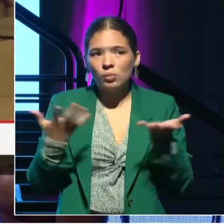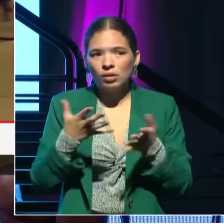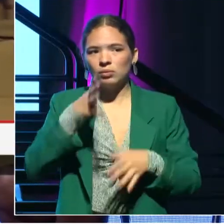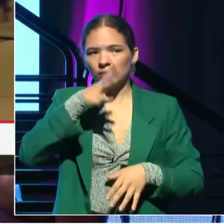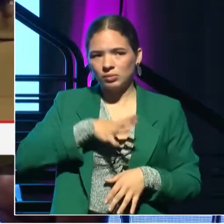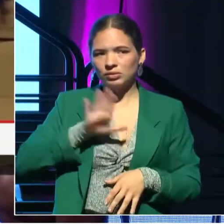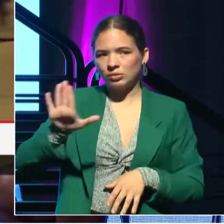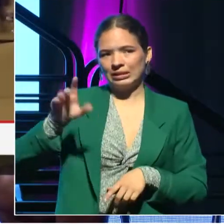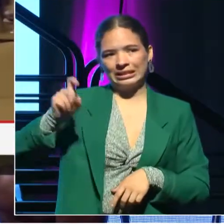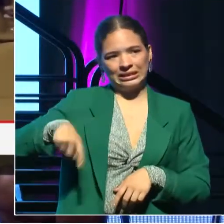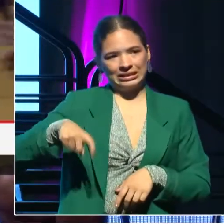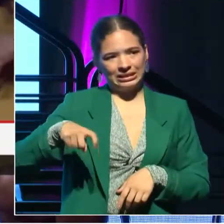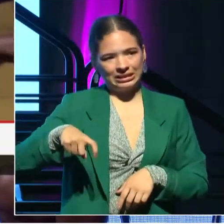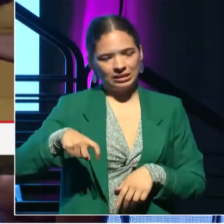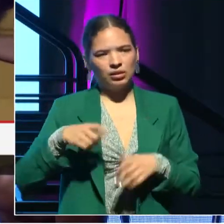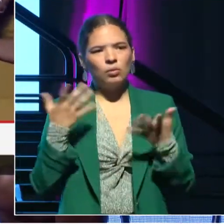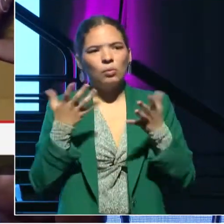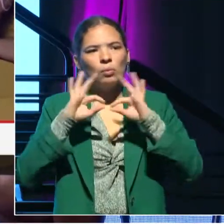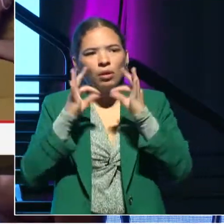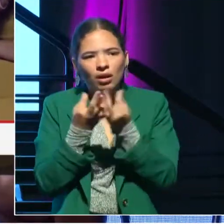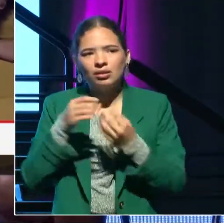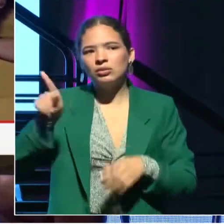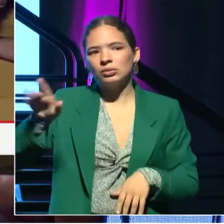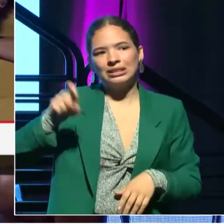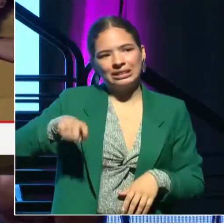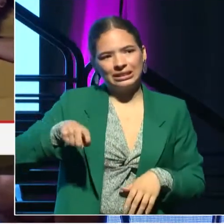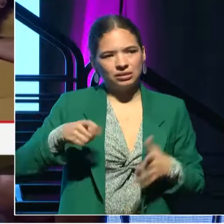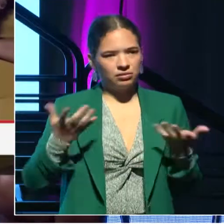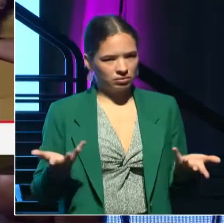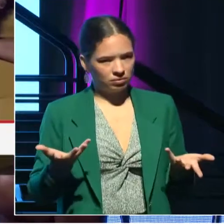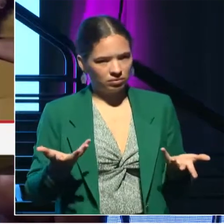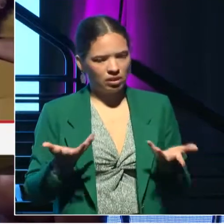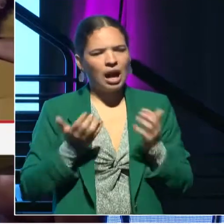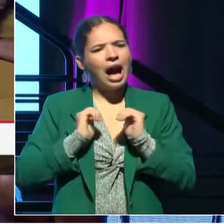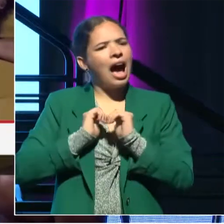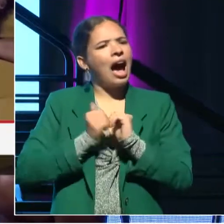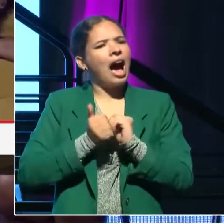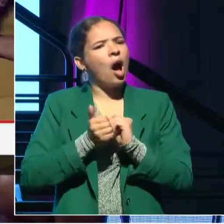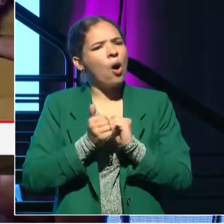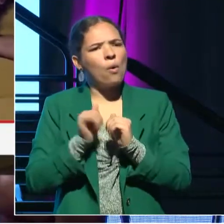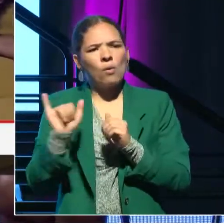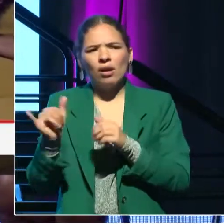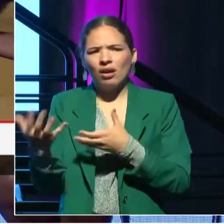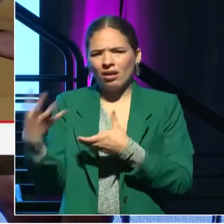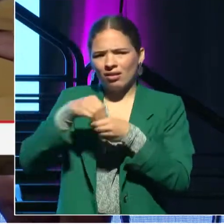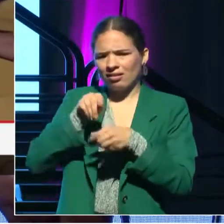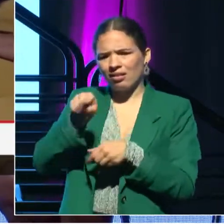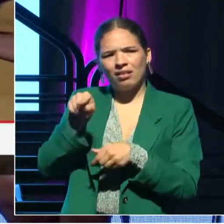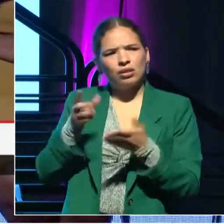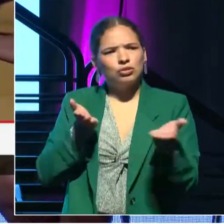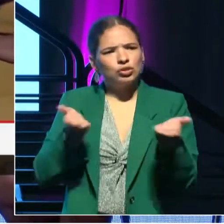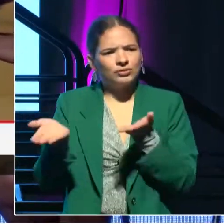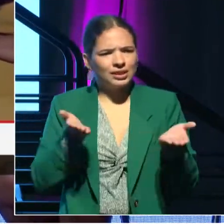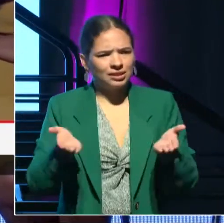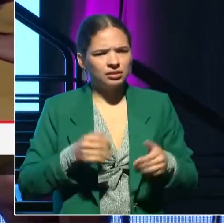and what families need and how we can get them into our services. Now, one thing that troubles me